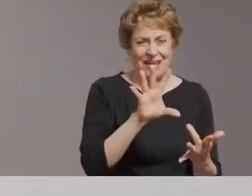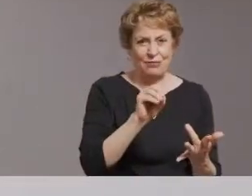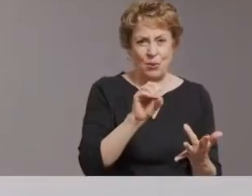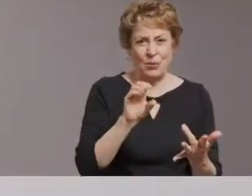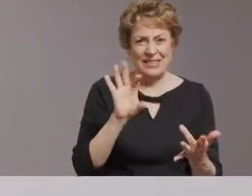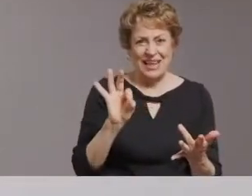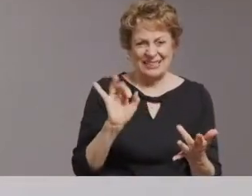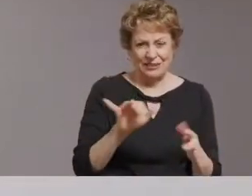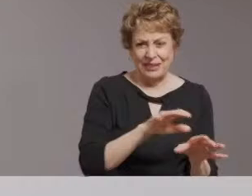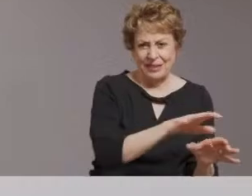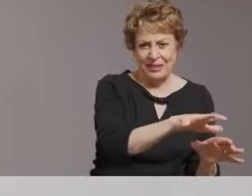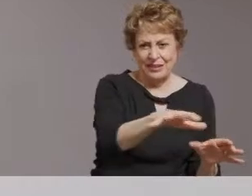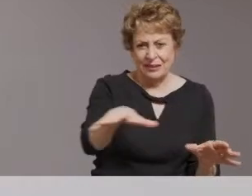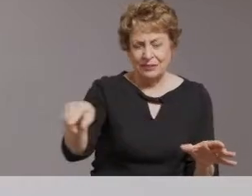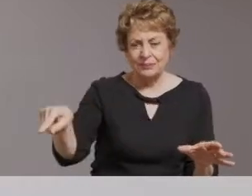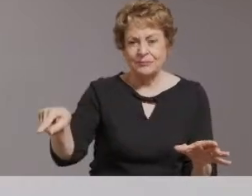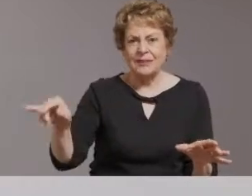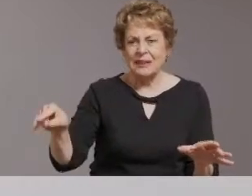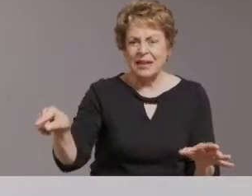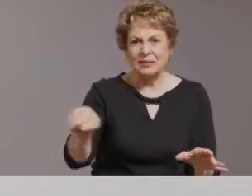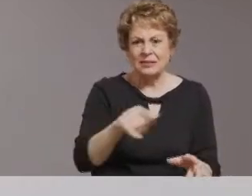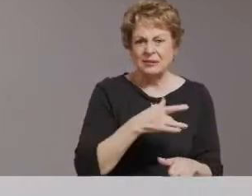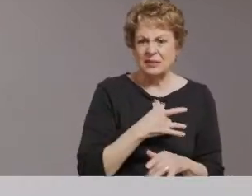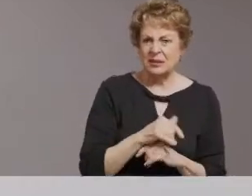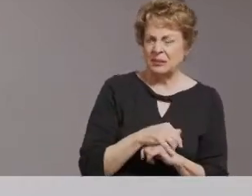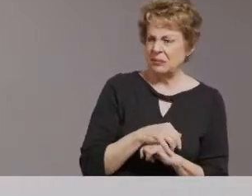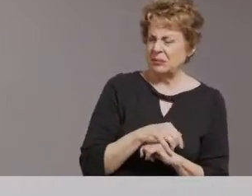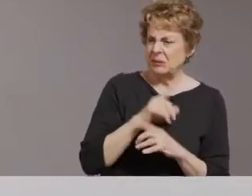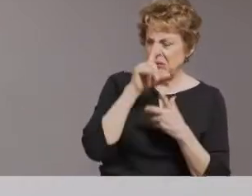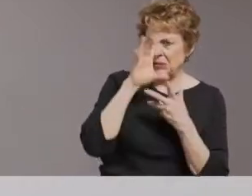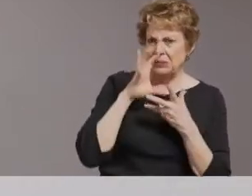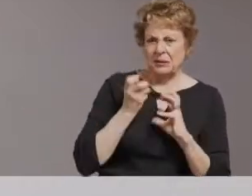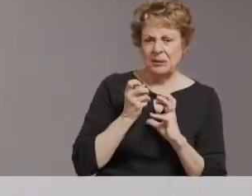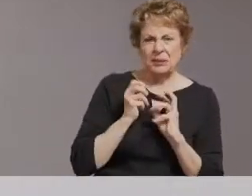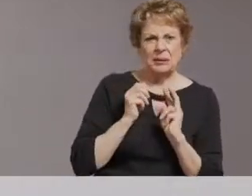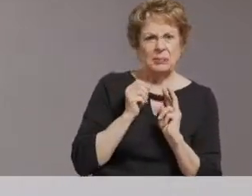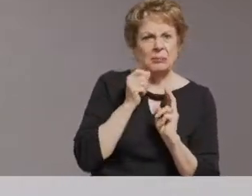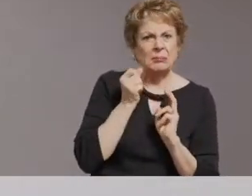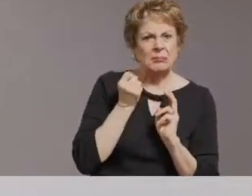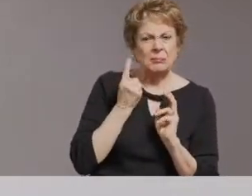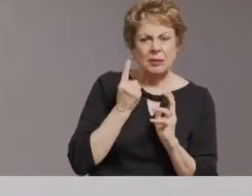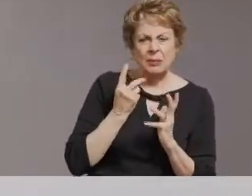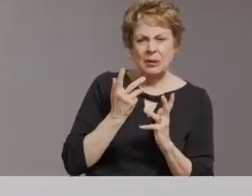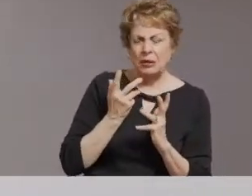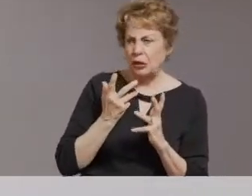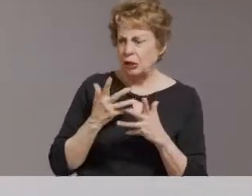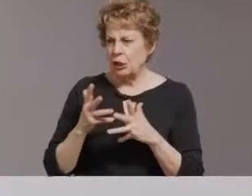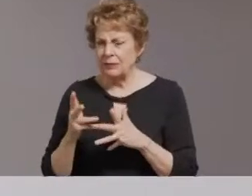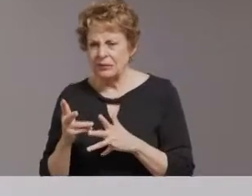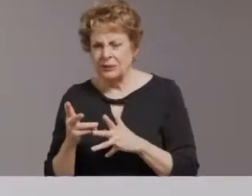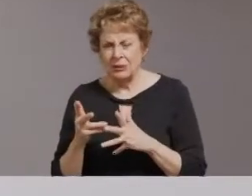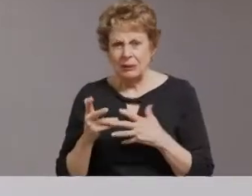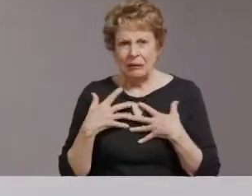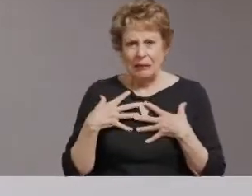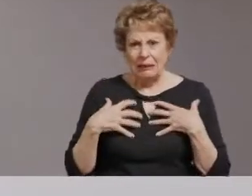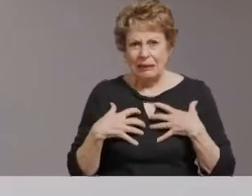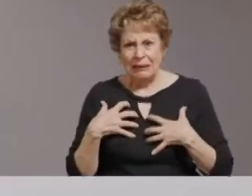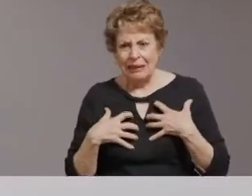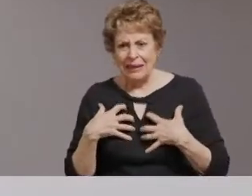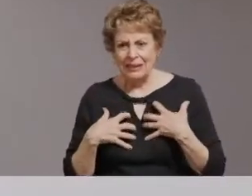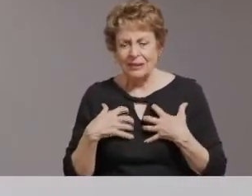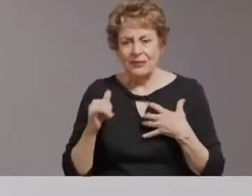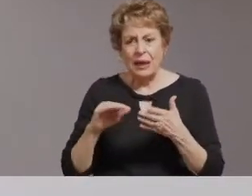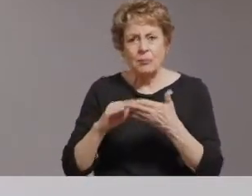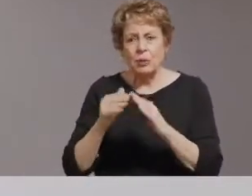or even feel confused by the process. Many of them are Spanish-speaking folks who live in that community. How